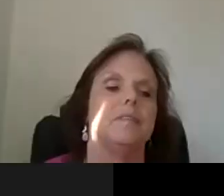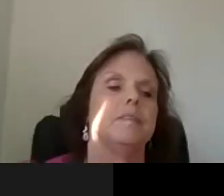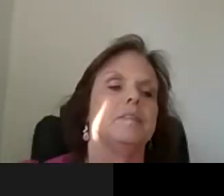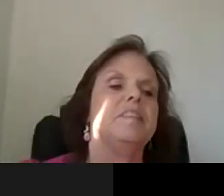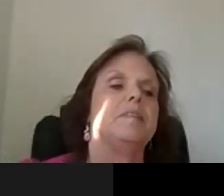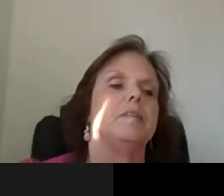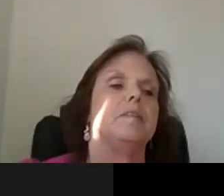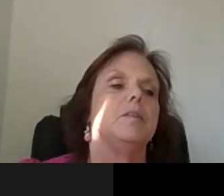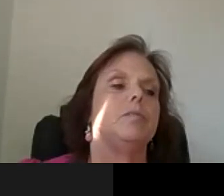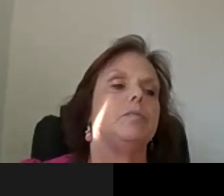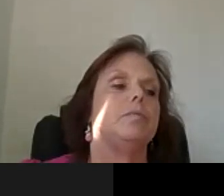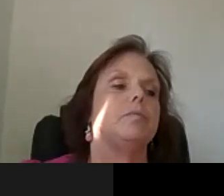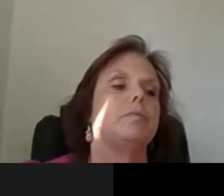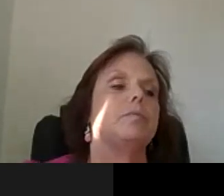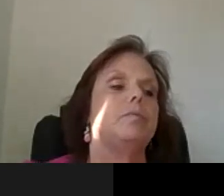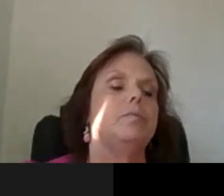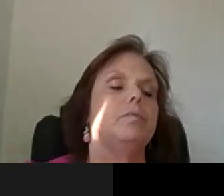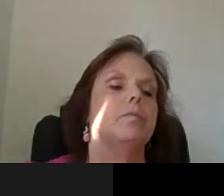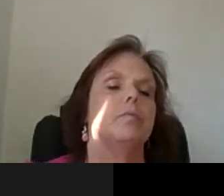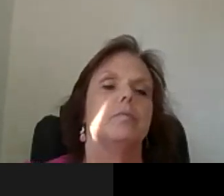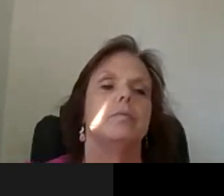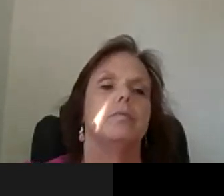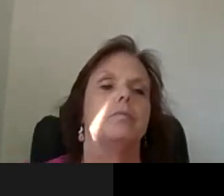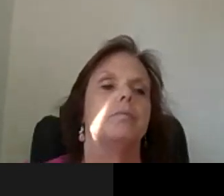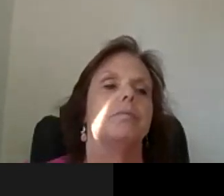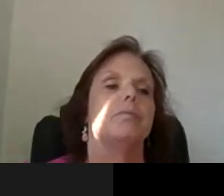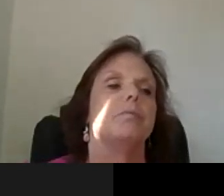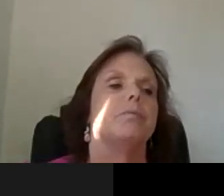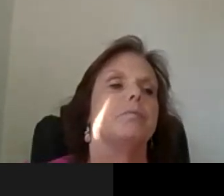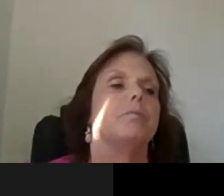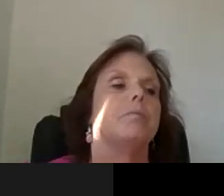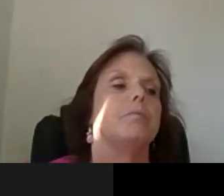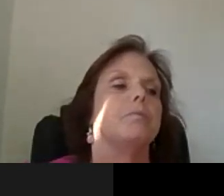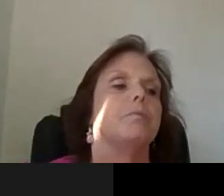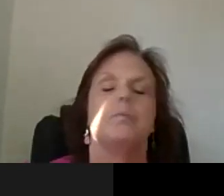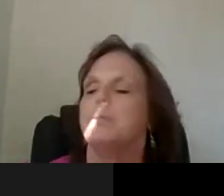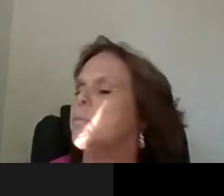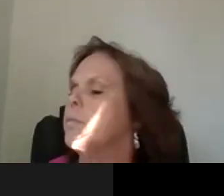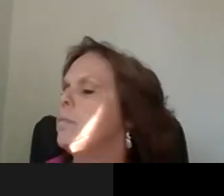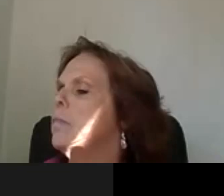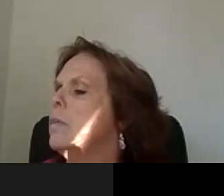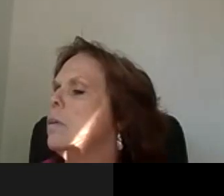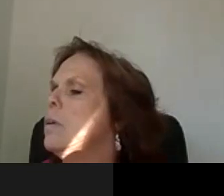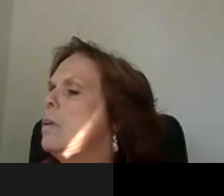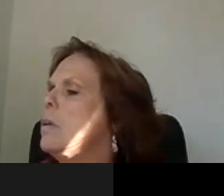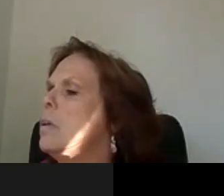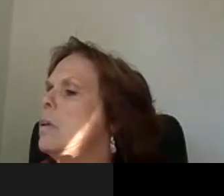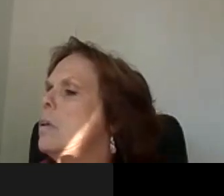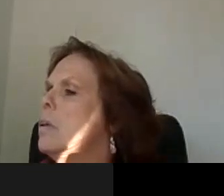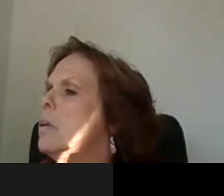if that's easier, or we can Okay. chat on the 6th too. Since that's really not that far away, I'm realizing.